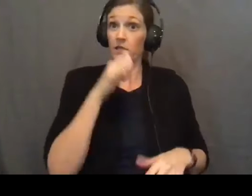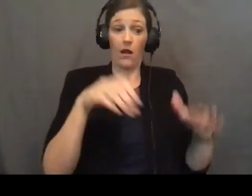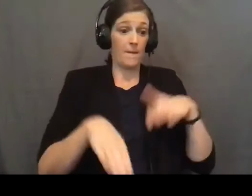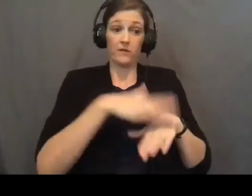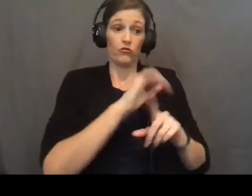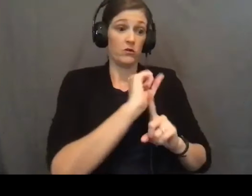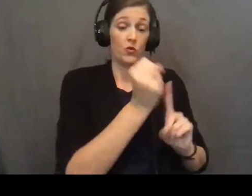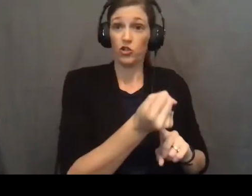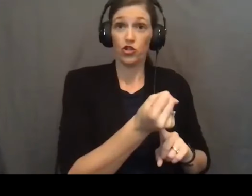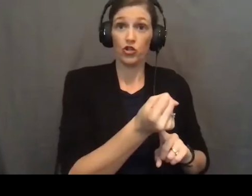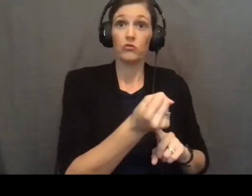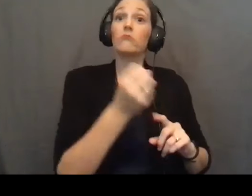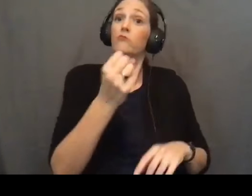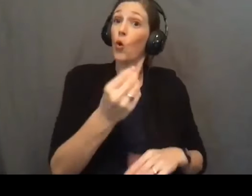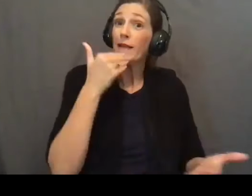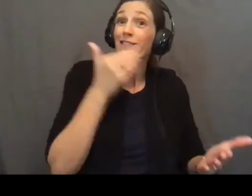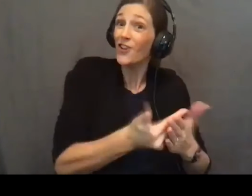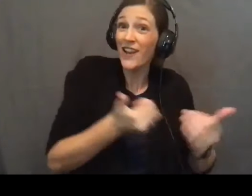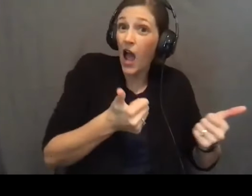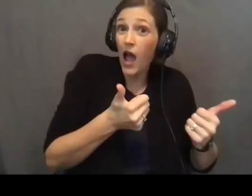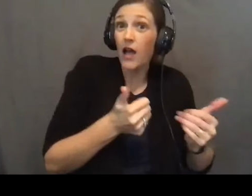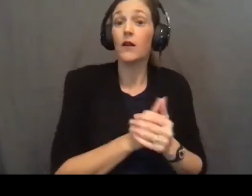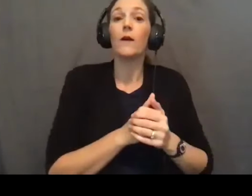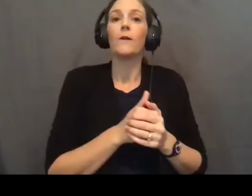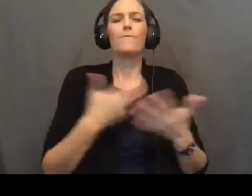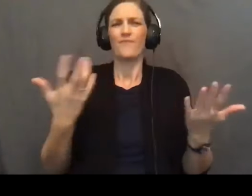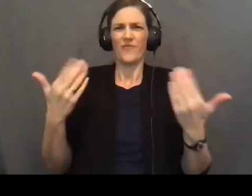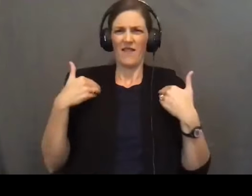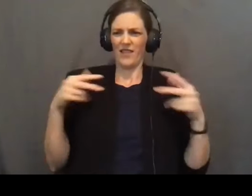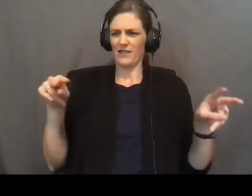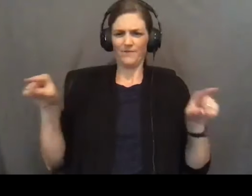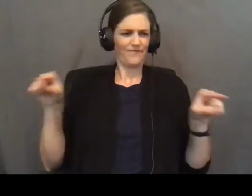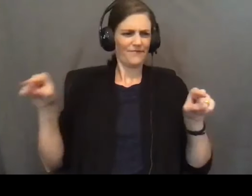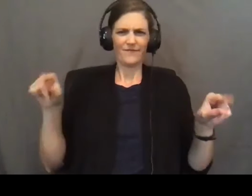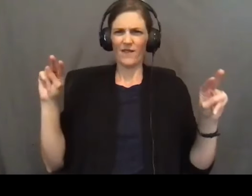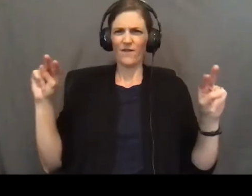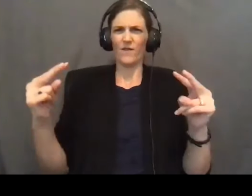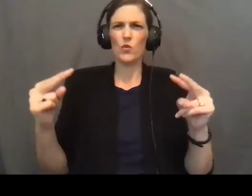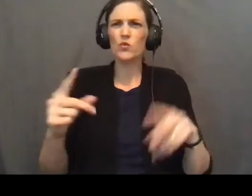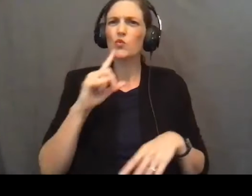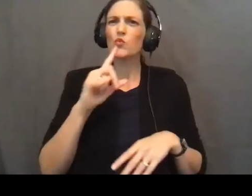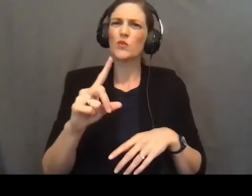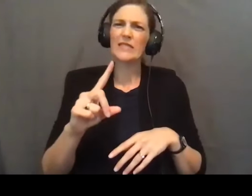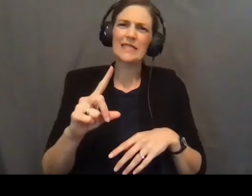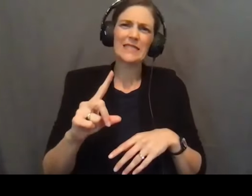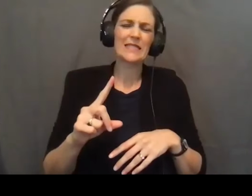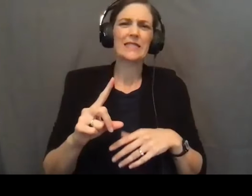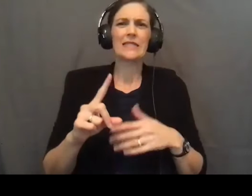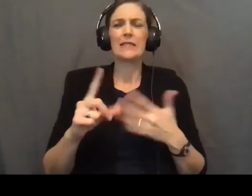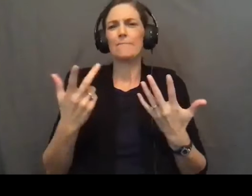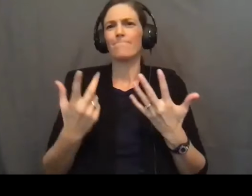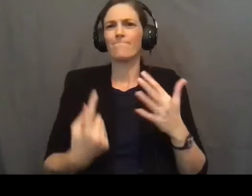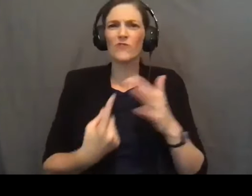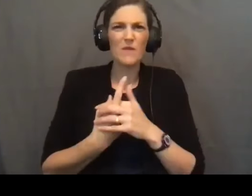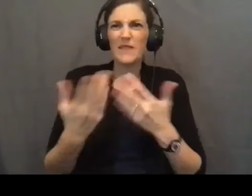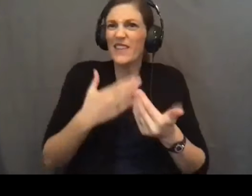circumstances. Therefore, it's good. So we have these views that are really crept into Christianity. I hear, and even in things I